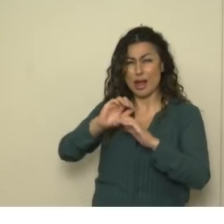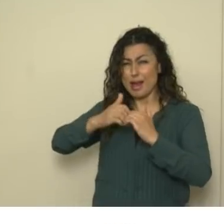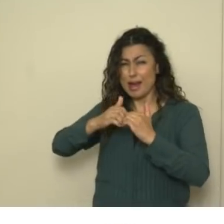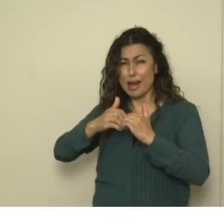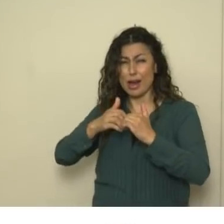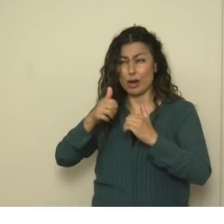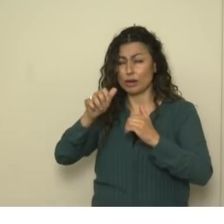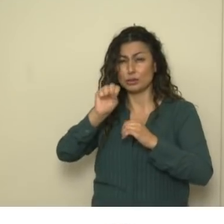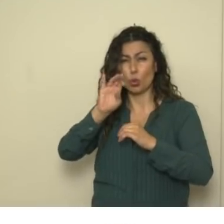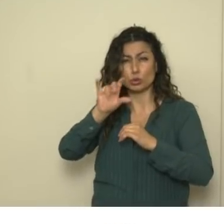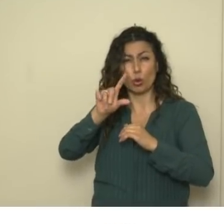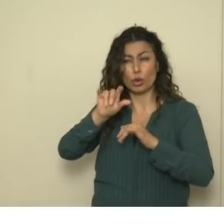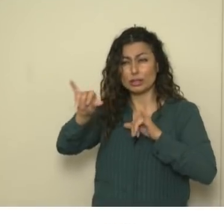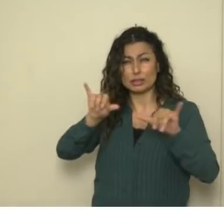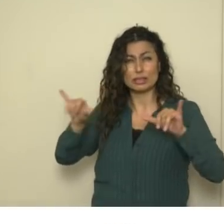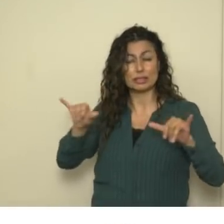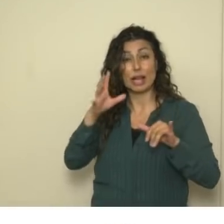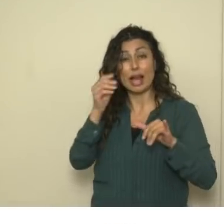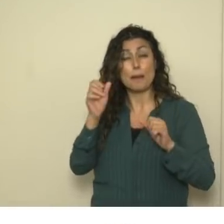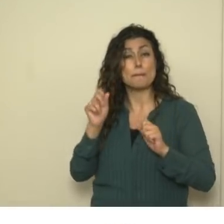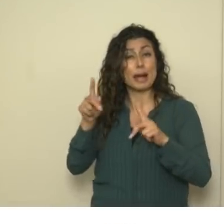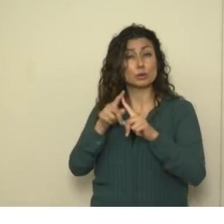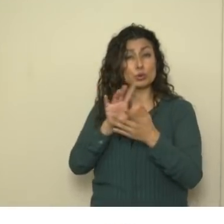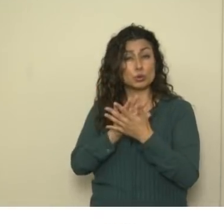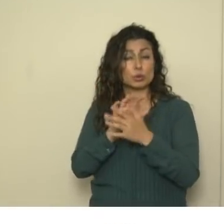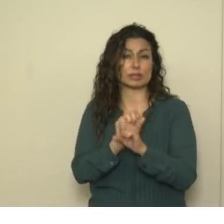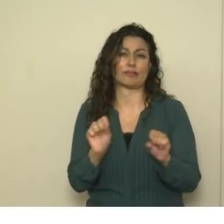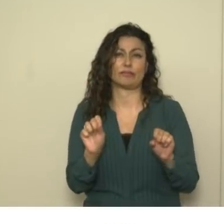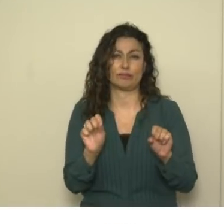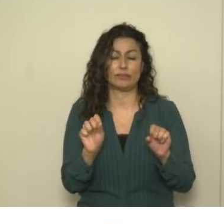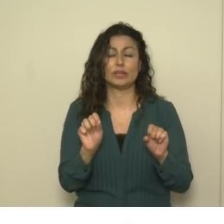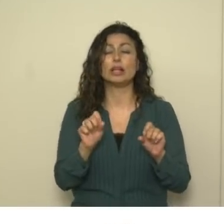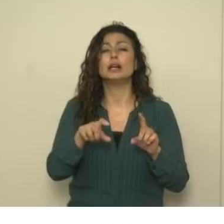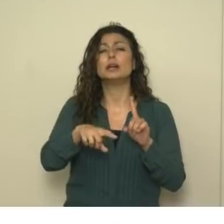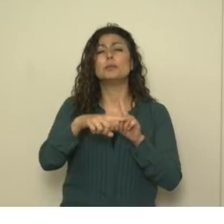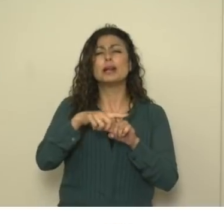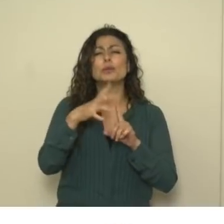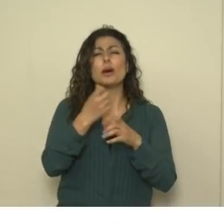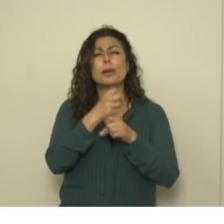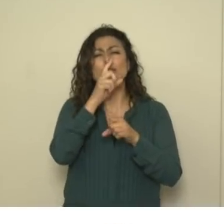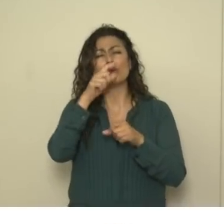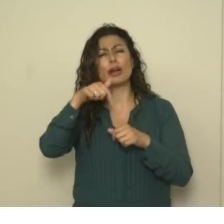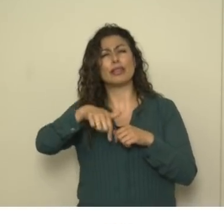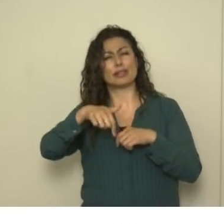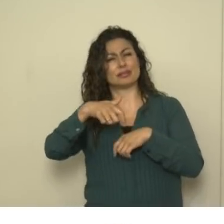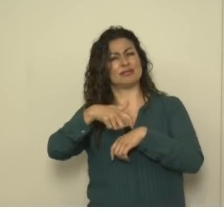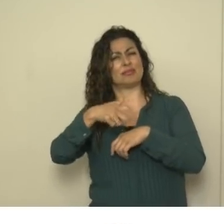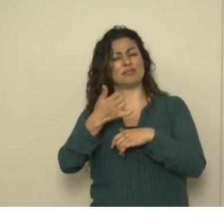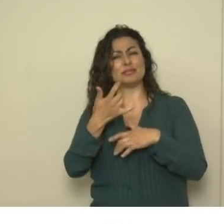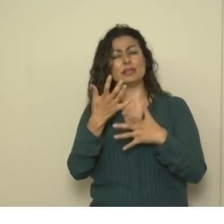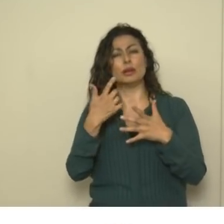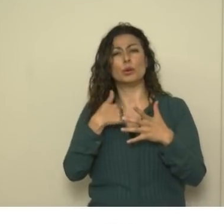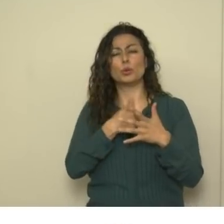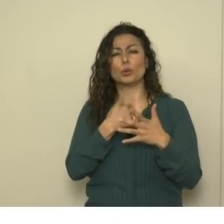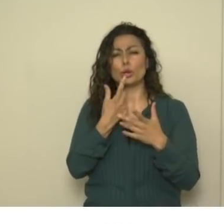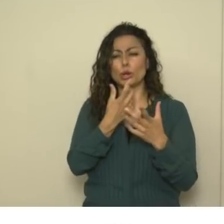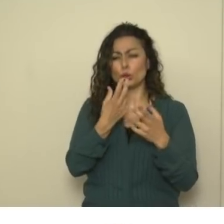and how to do those returns safely. We also want to make sure that this time is